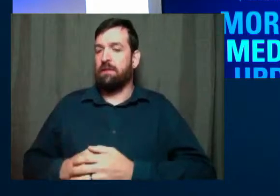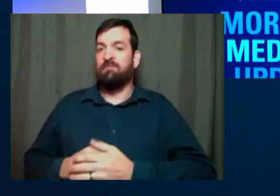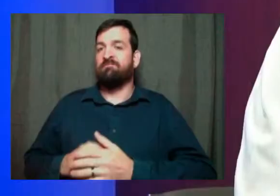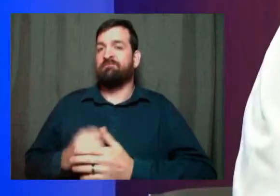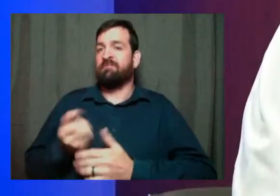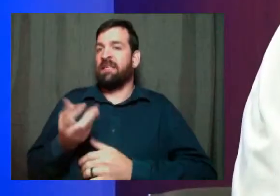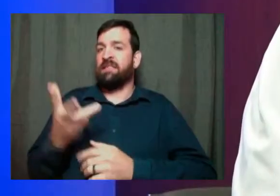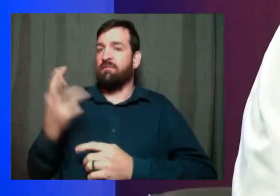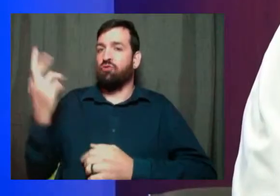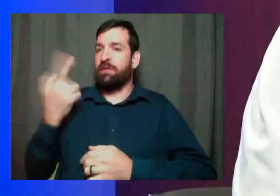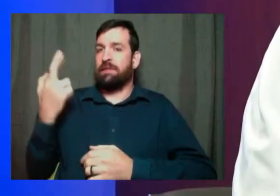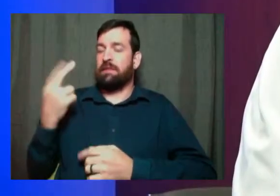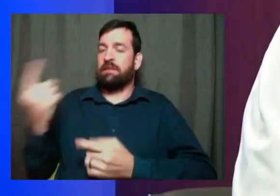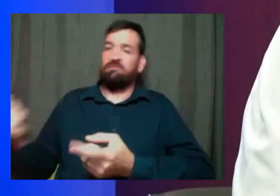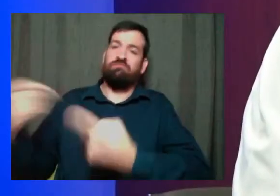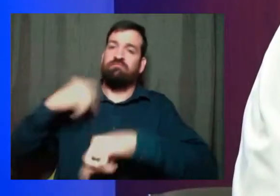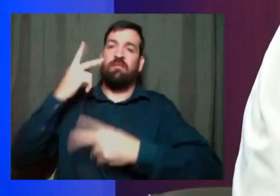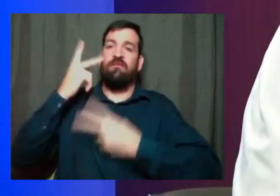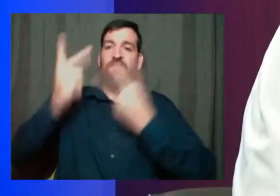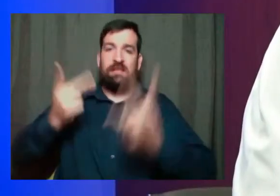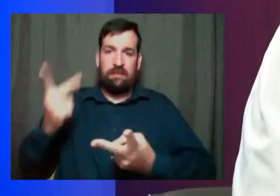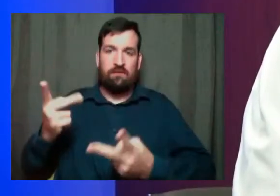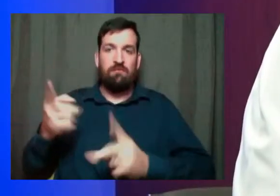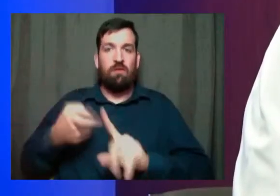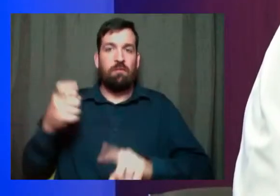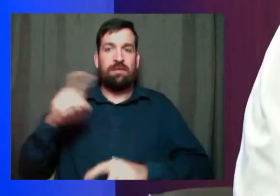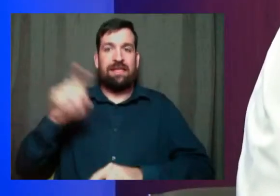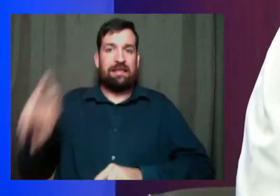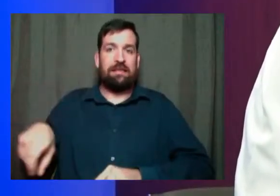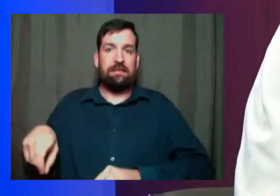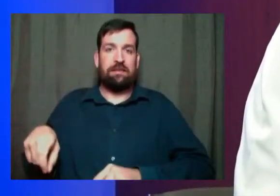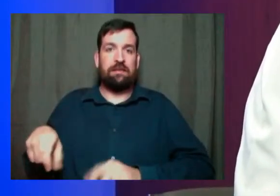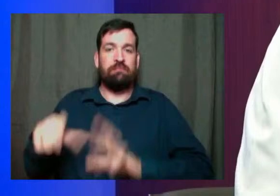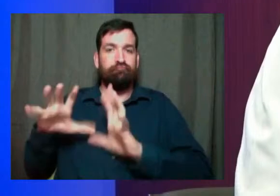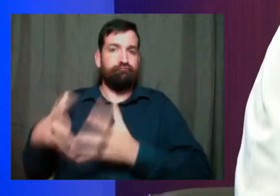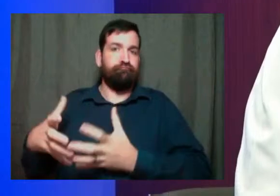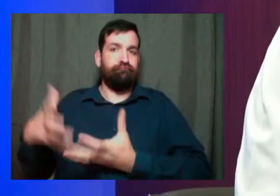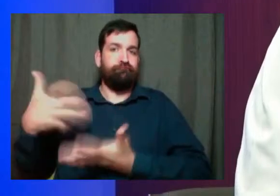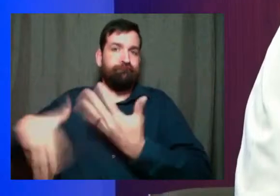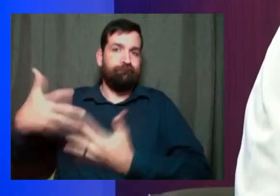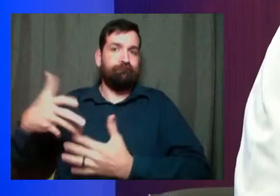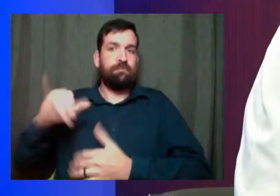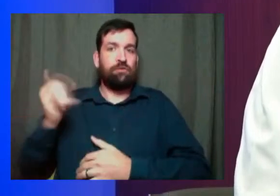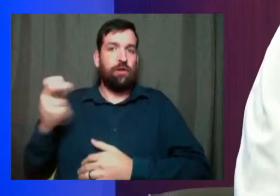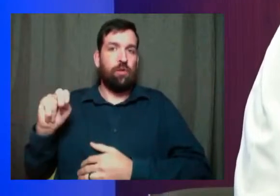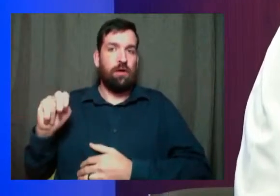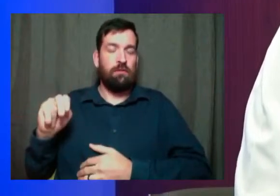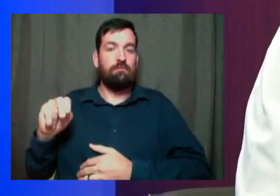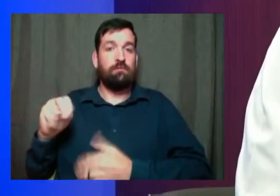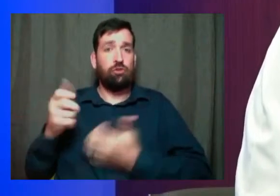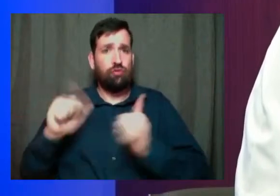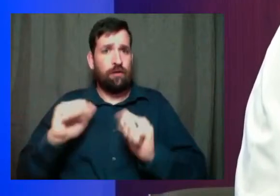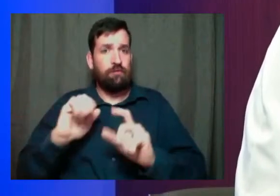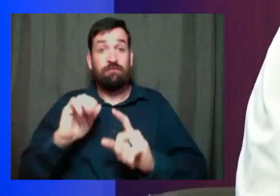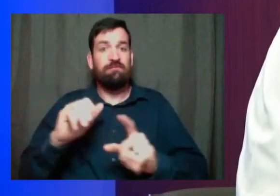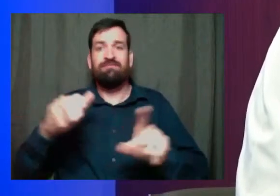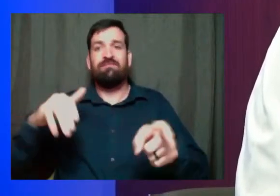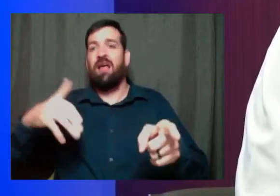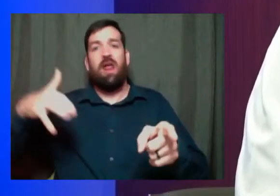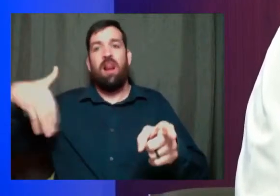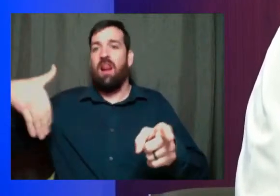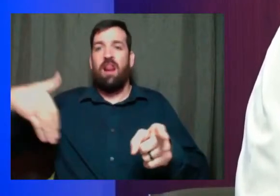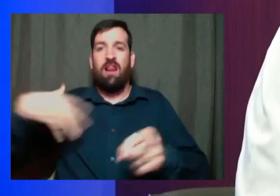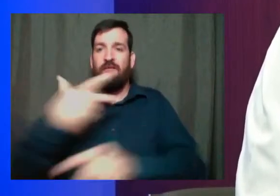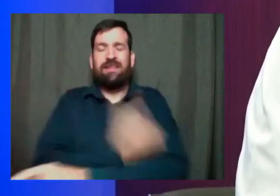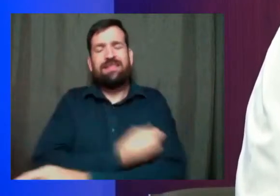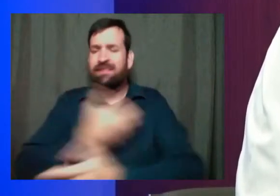coming up from Texas for the get together in January, and I was trying to talk him in. He hasn't been vaccinated yet. I was trying, oh man,